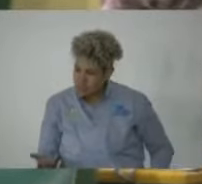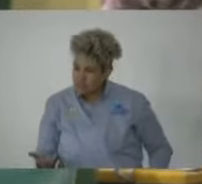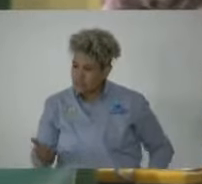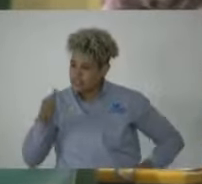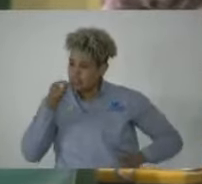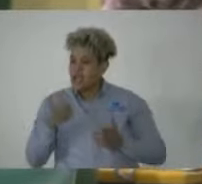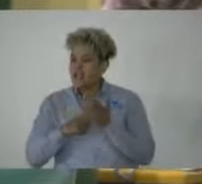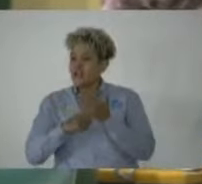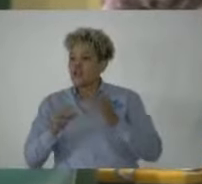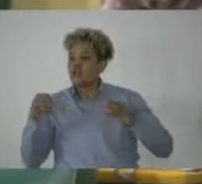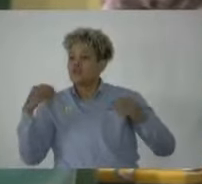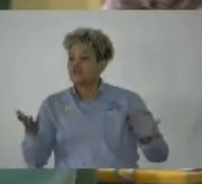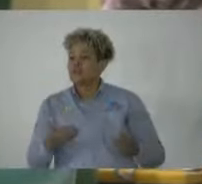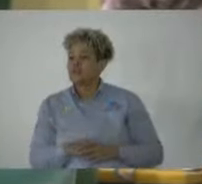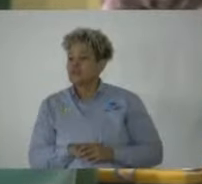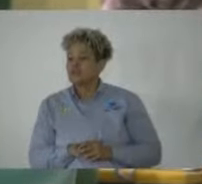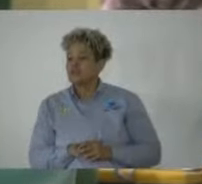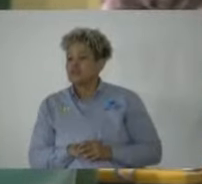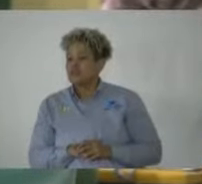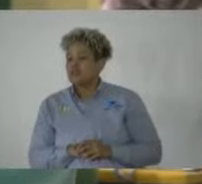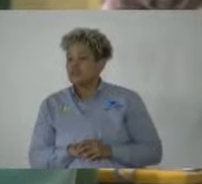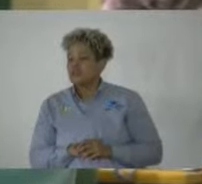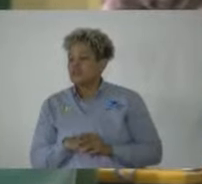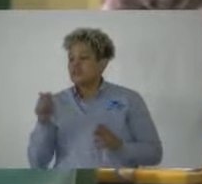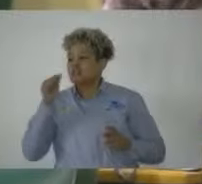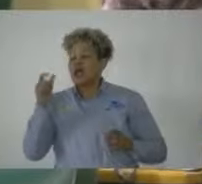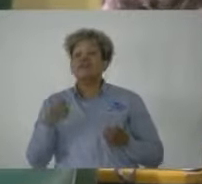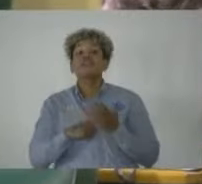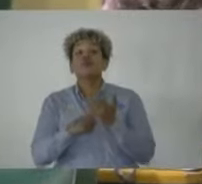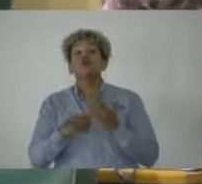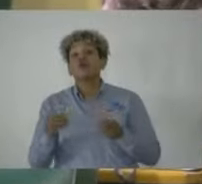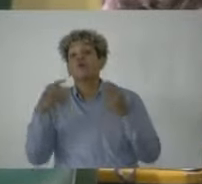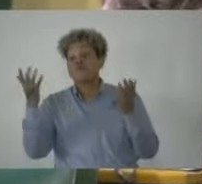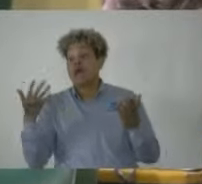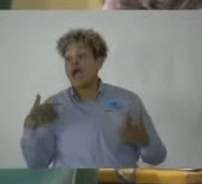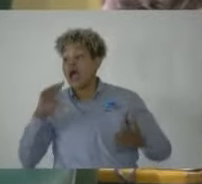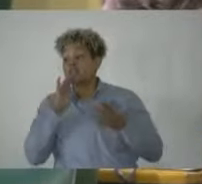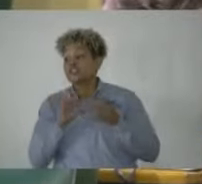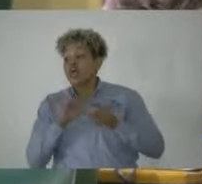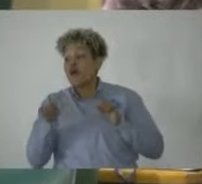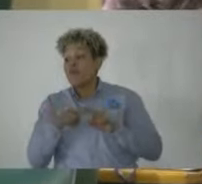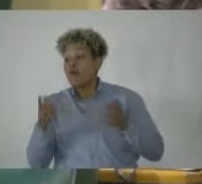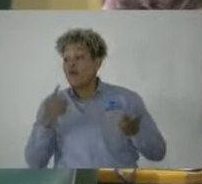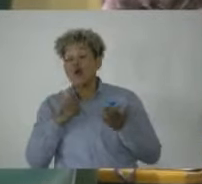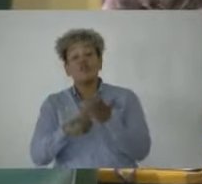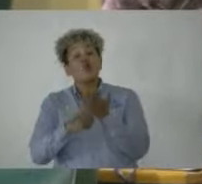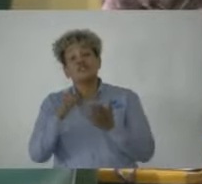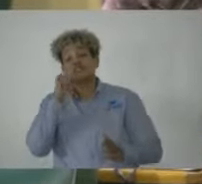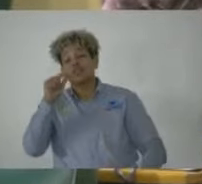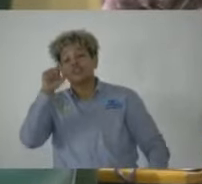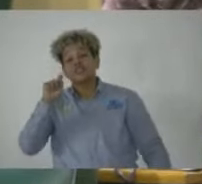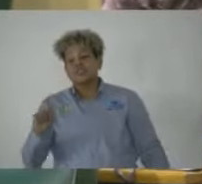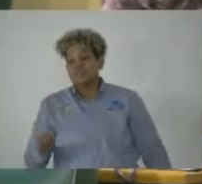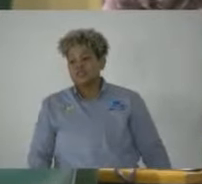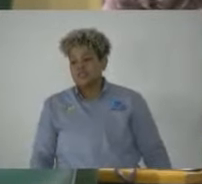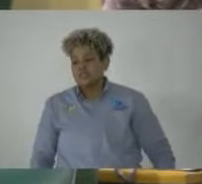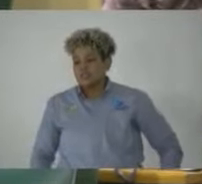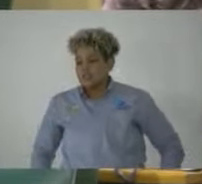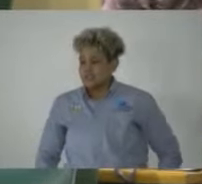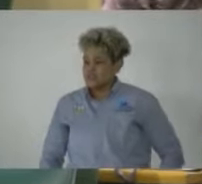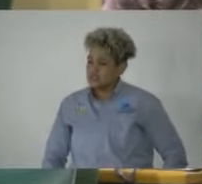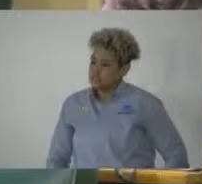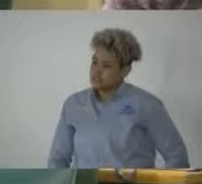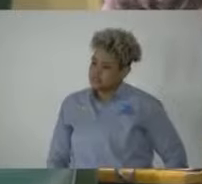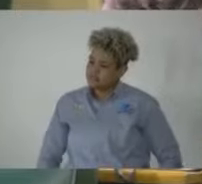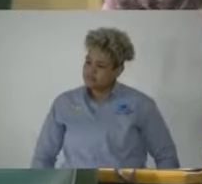It's not a negotiable provision. The GCT is not a negotiable provision. I will talk about what is negotiable, but not the GCT. Okay?